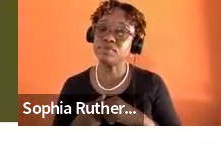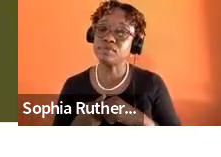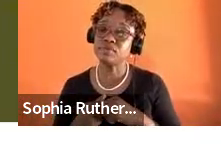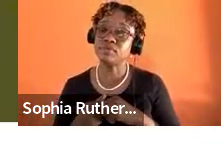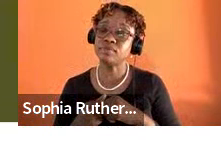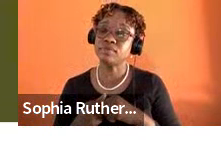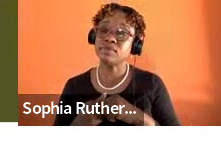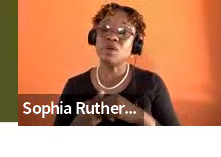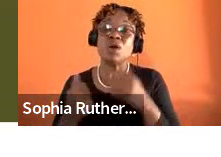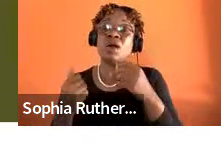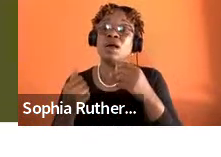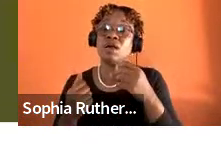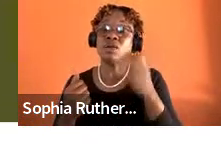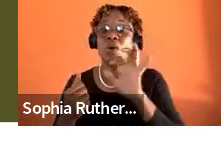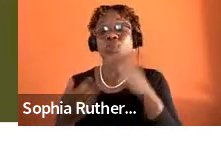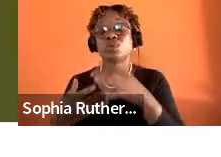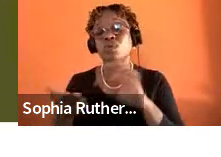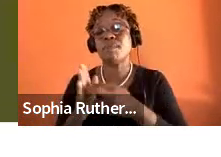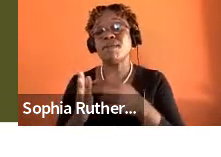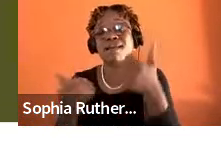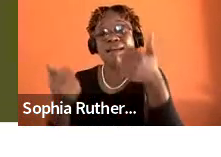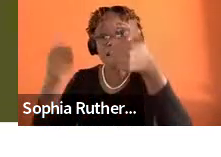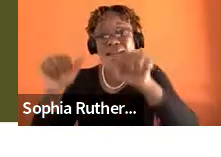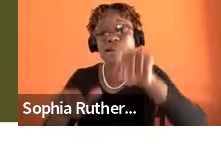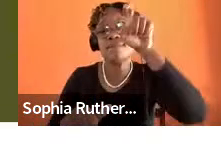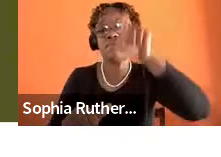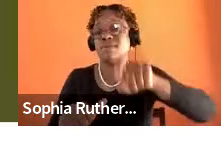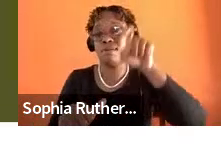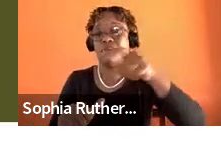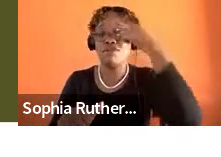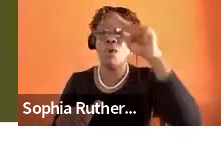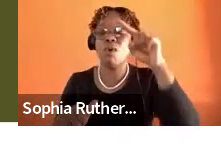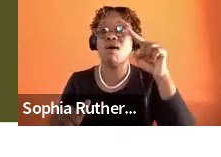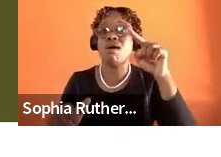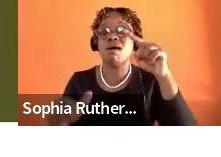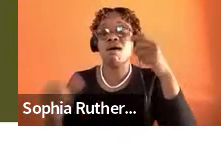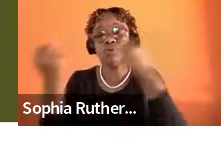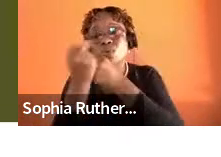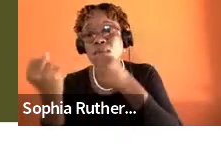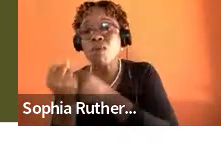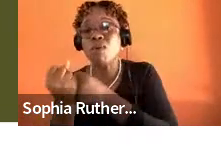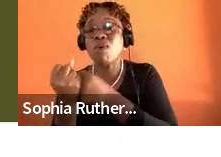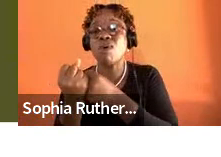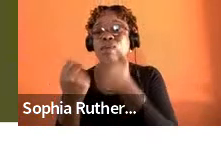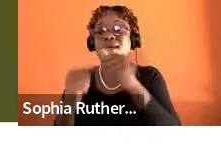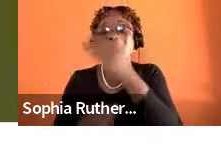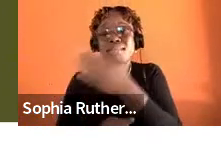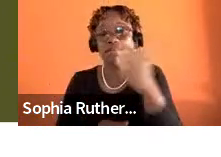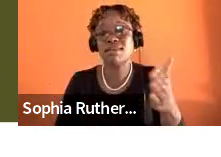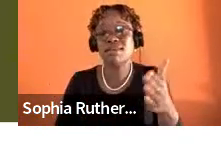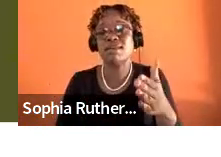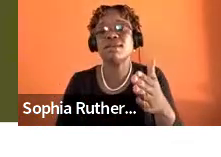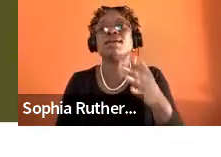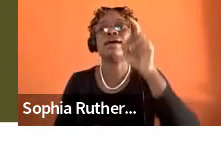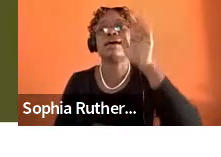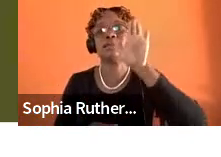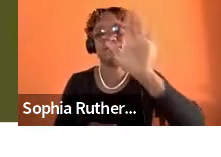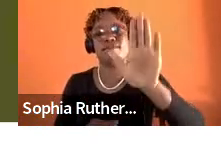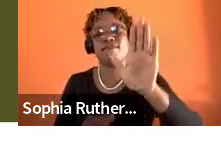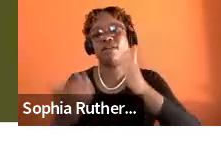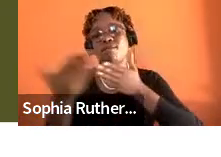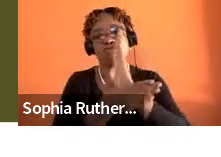they require needs to be regarded as a provision associated with their right rather than as a